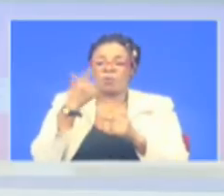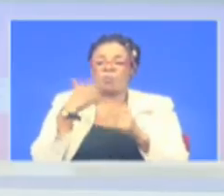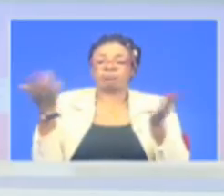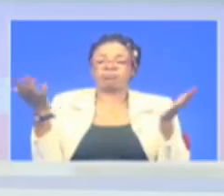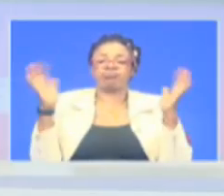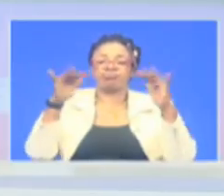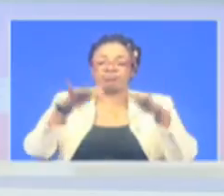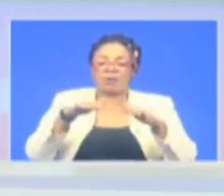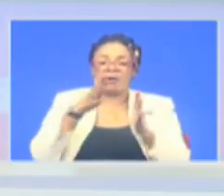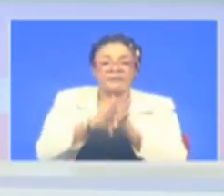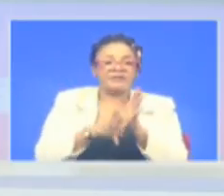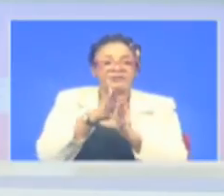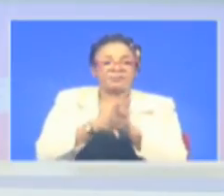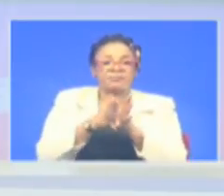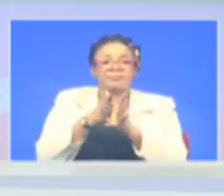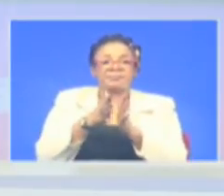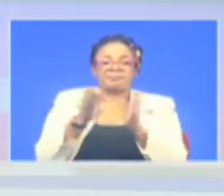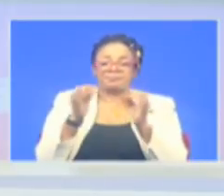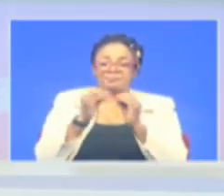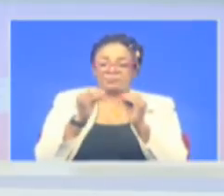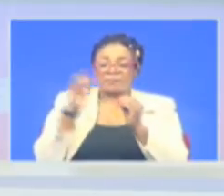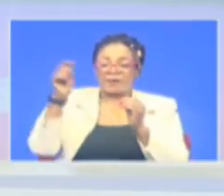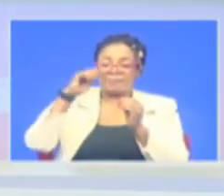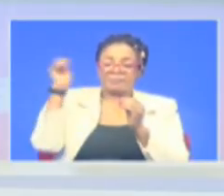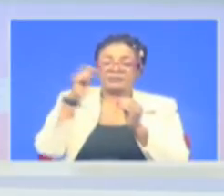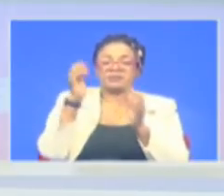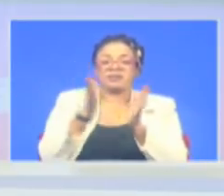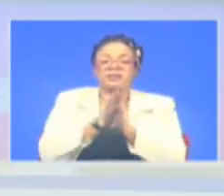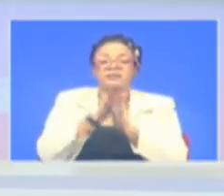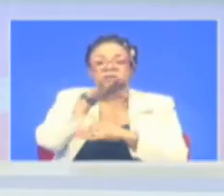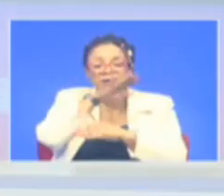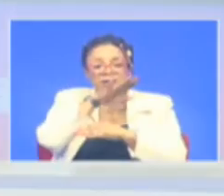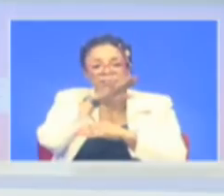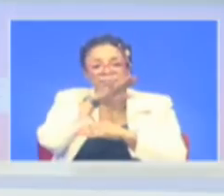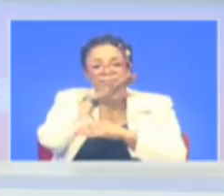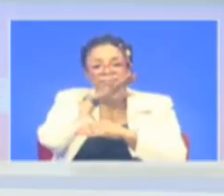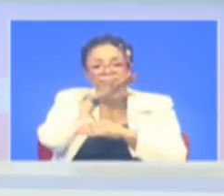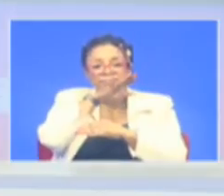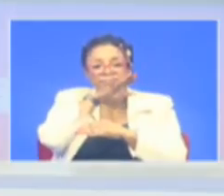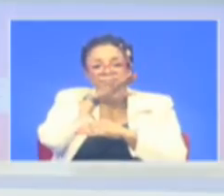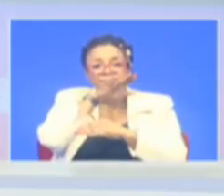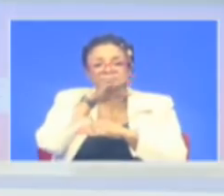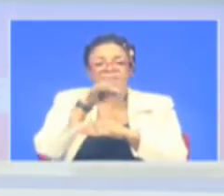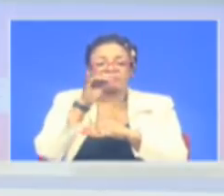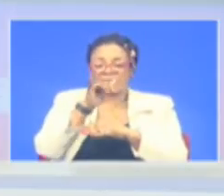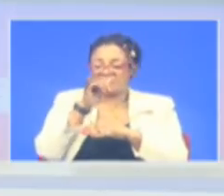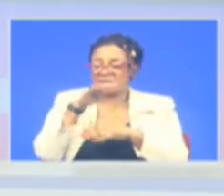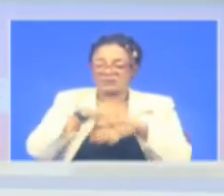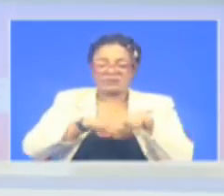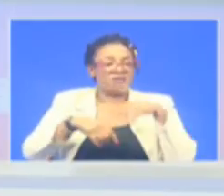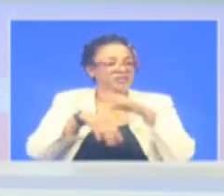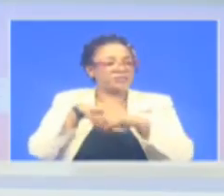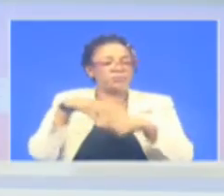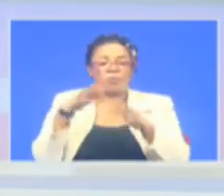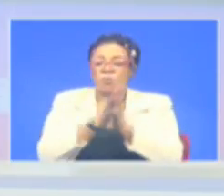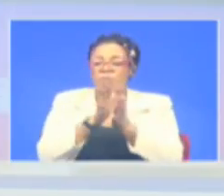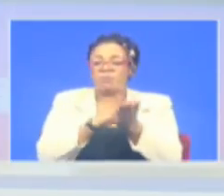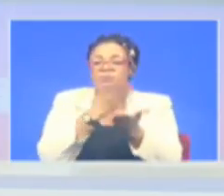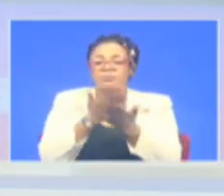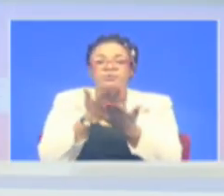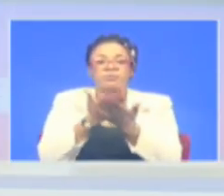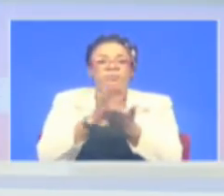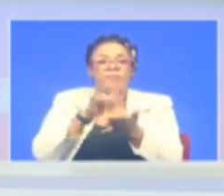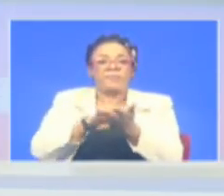Naivasha ahead of a meeting with the president and ODM leader Raila Odinga, are mostly uncomfortable with the proposal that